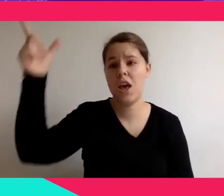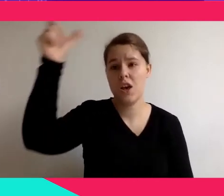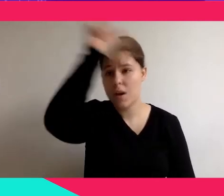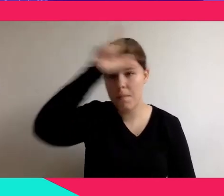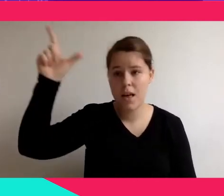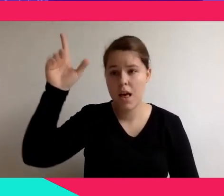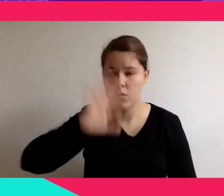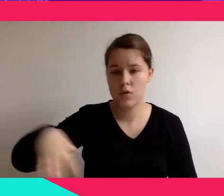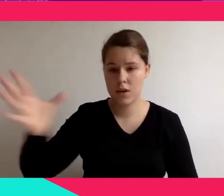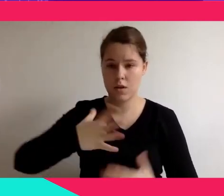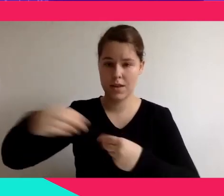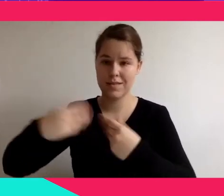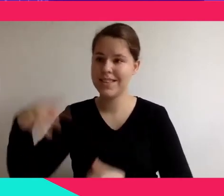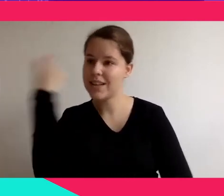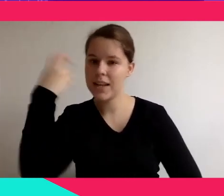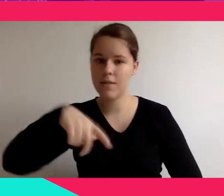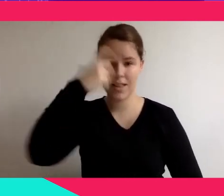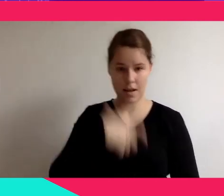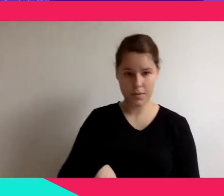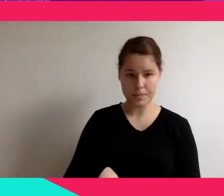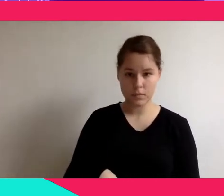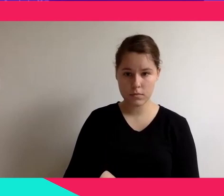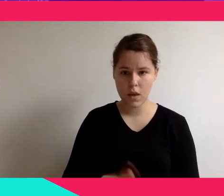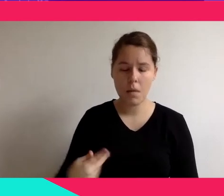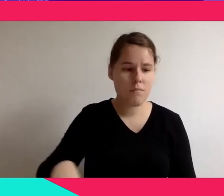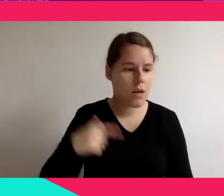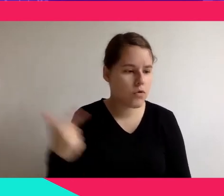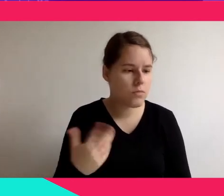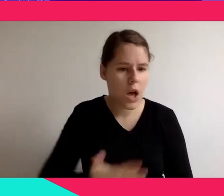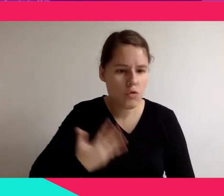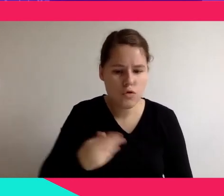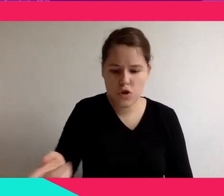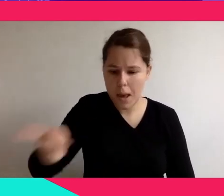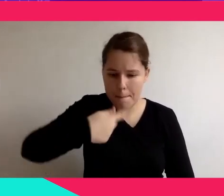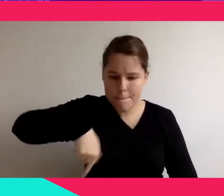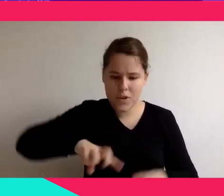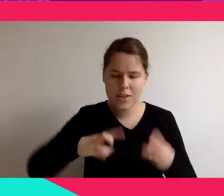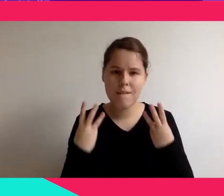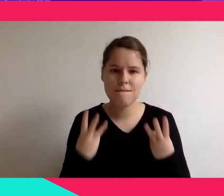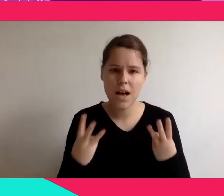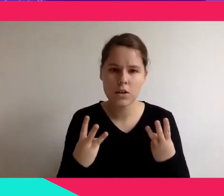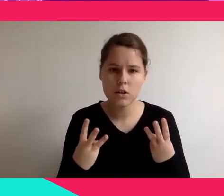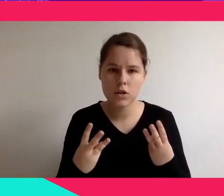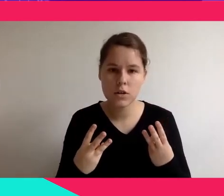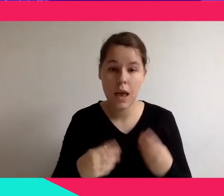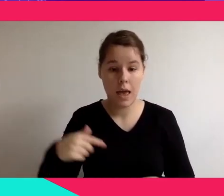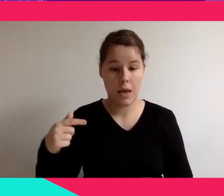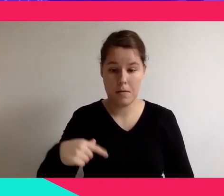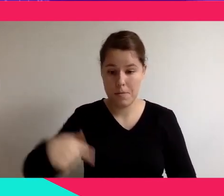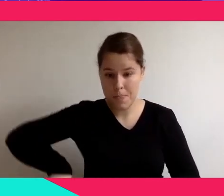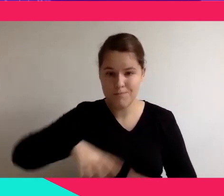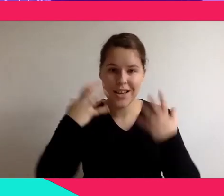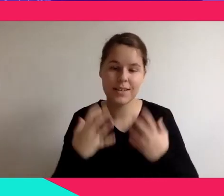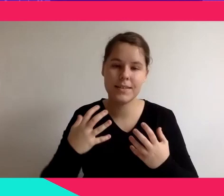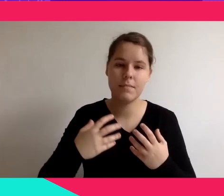feel relevant and like the best offer around. We are also classically physical institutions with physical